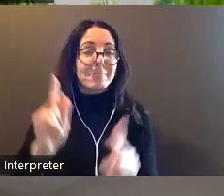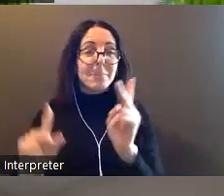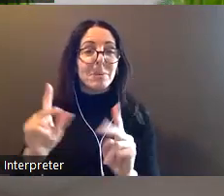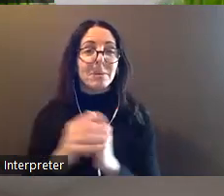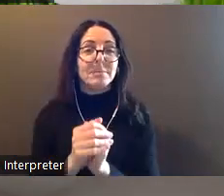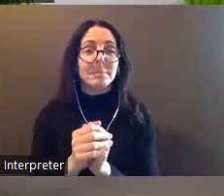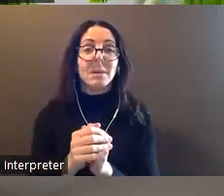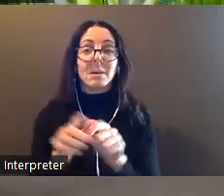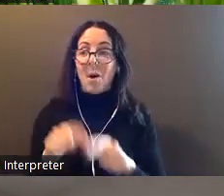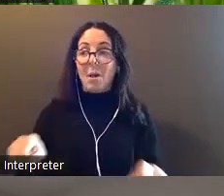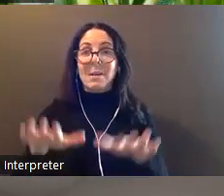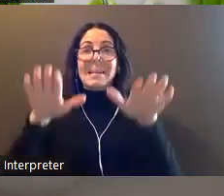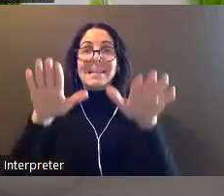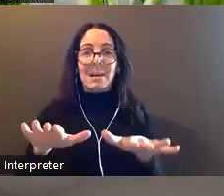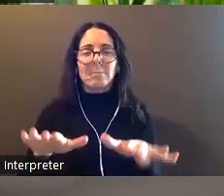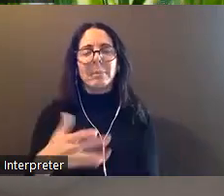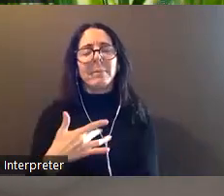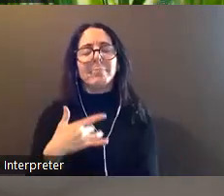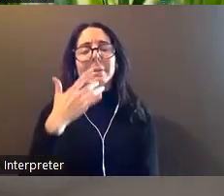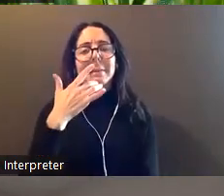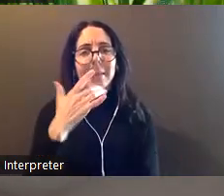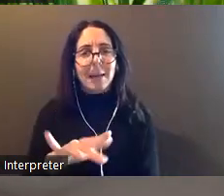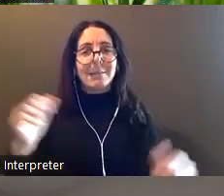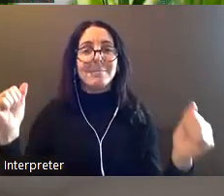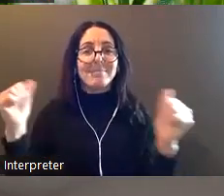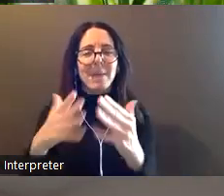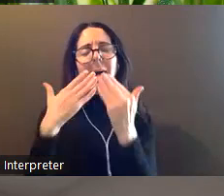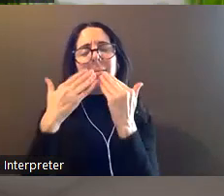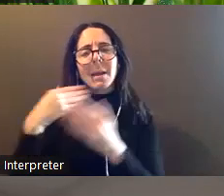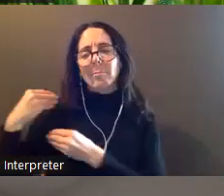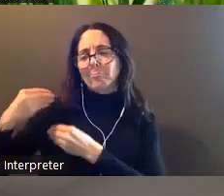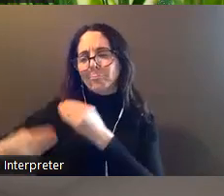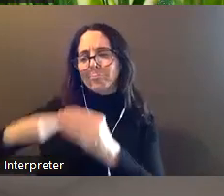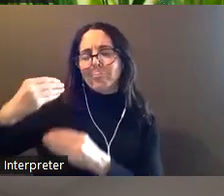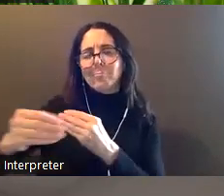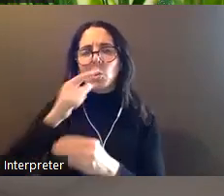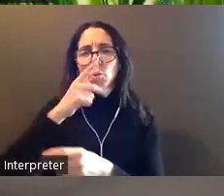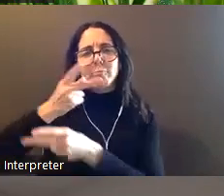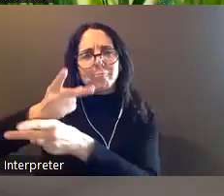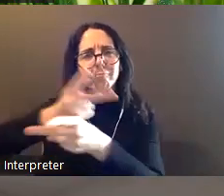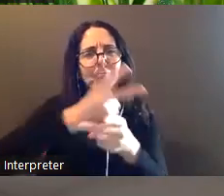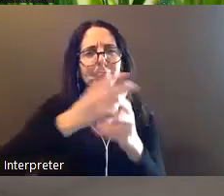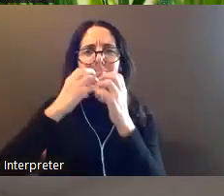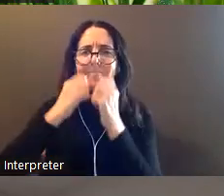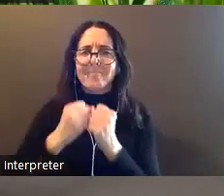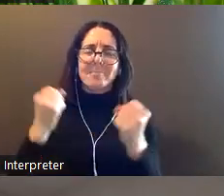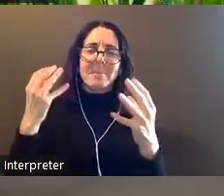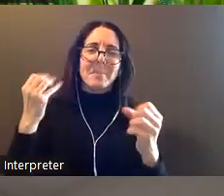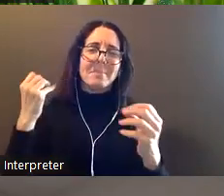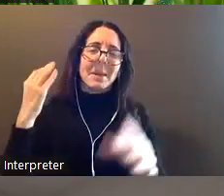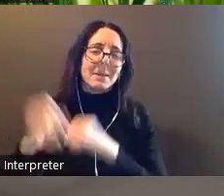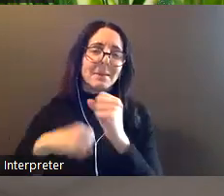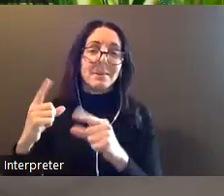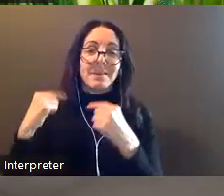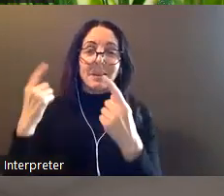for the opportunity to meet here, and we thank the generations of people who have taken care of this land for thousands of years. Given